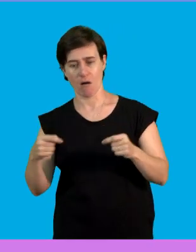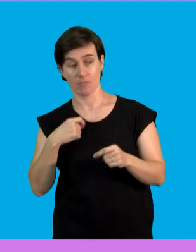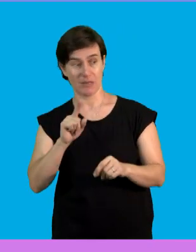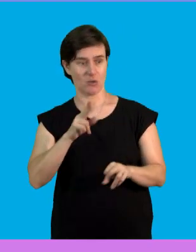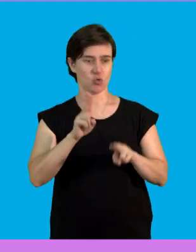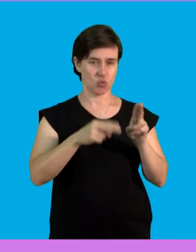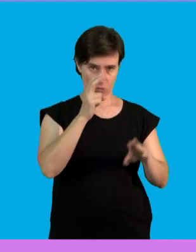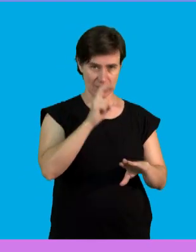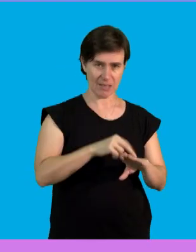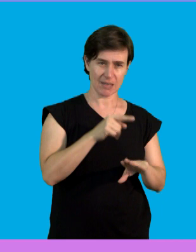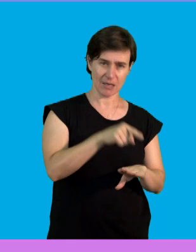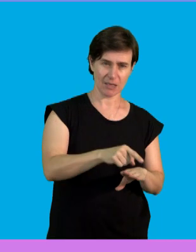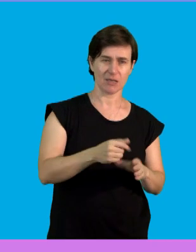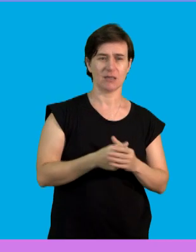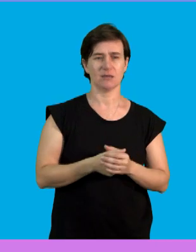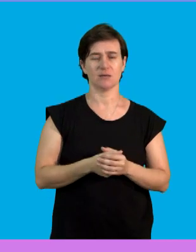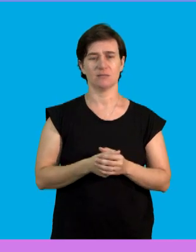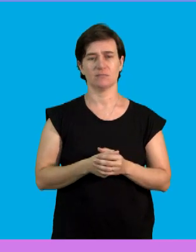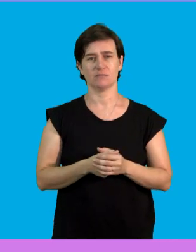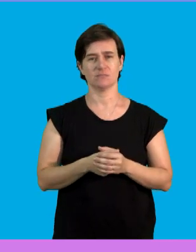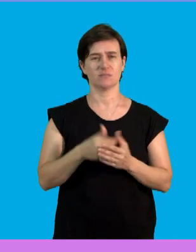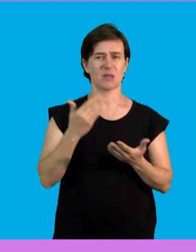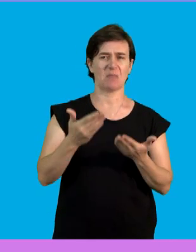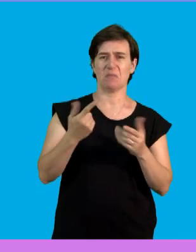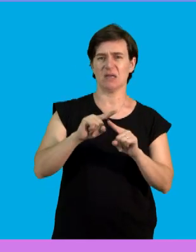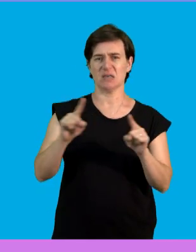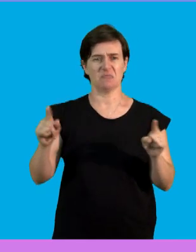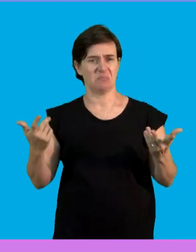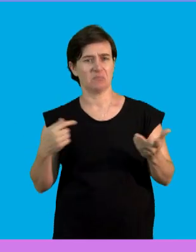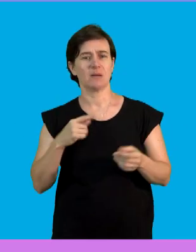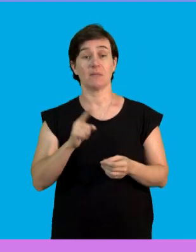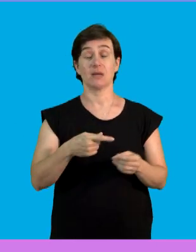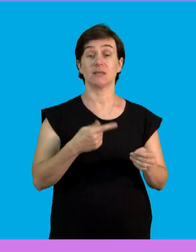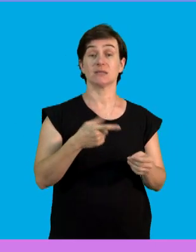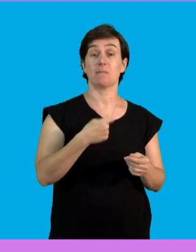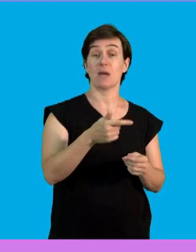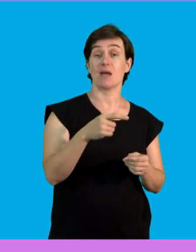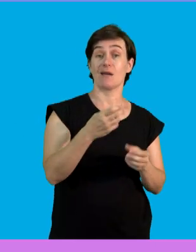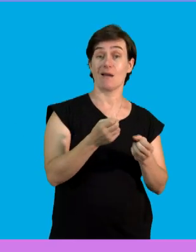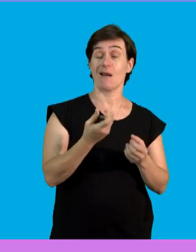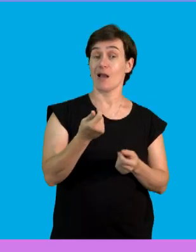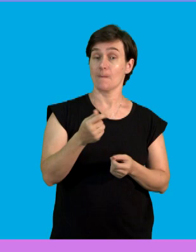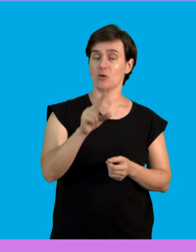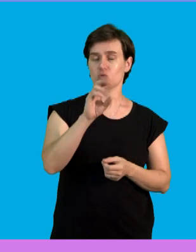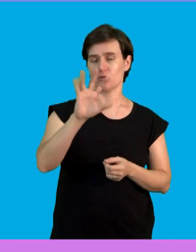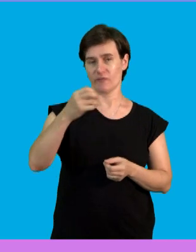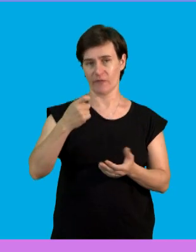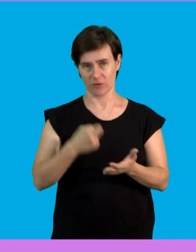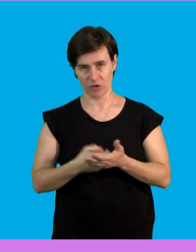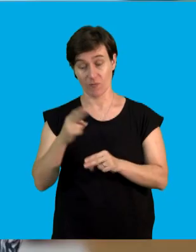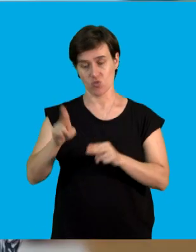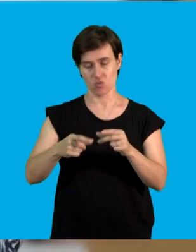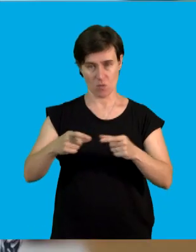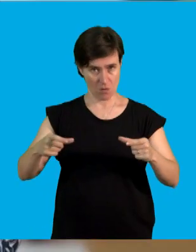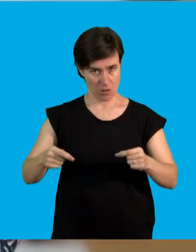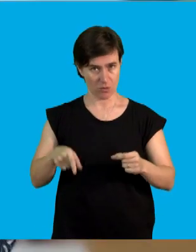to cancel your card for various other reasons, you pay 250 Rand for a new card.